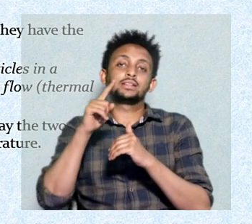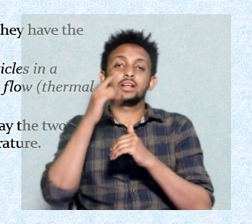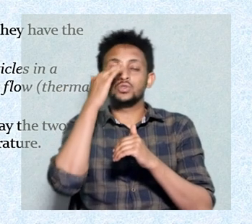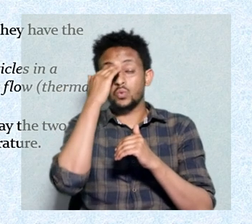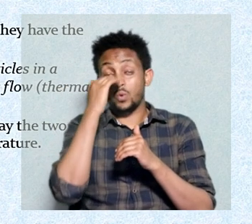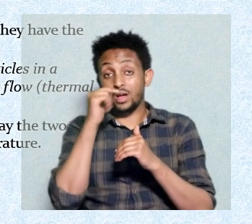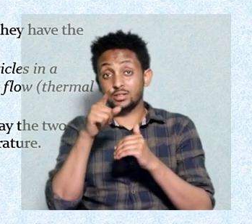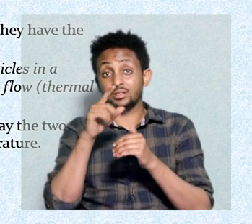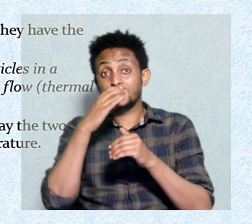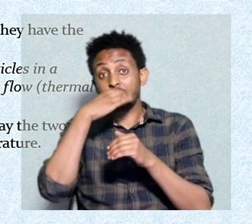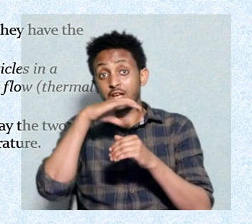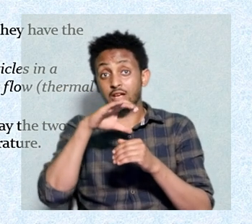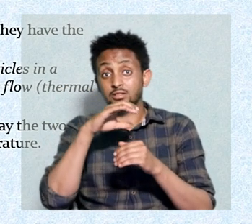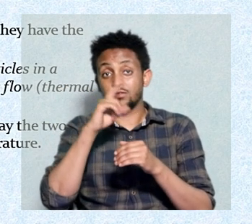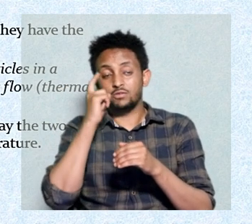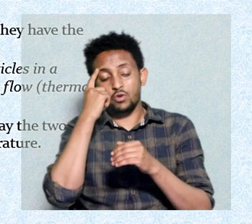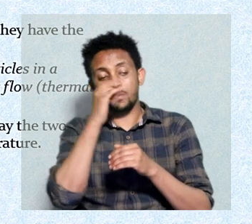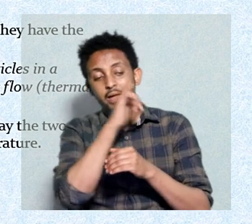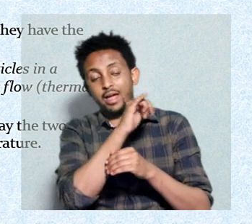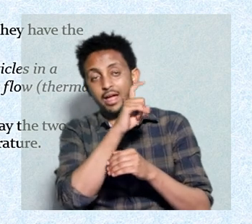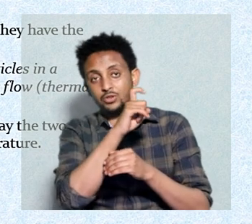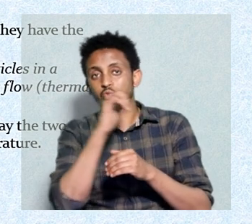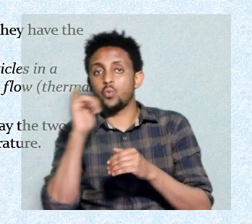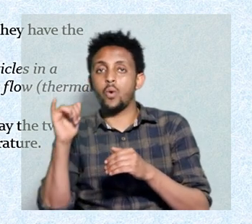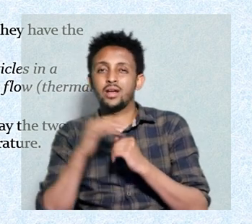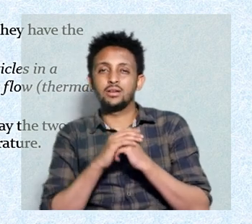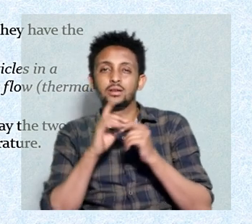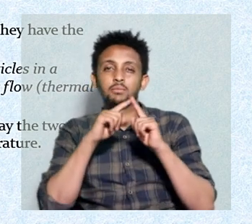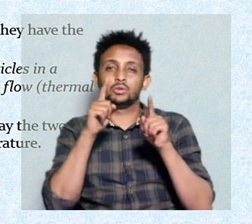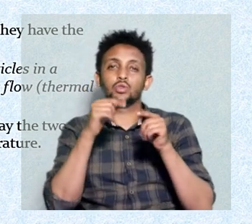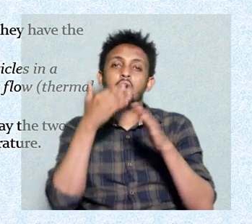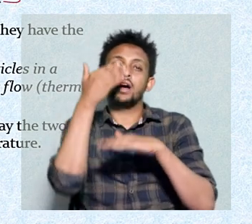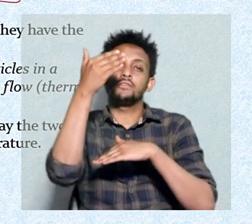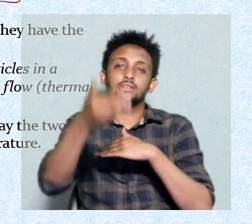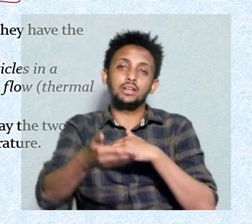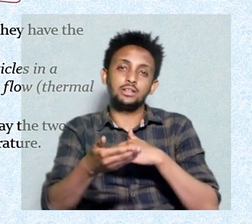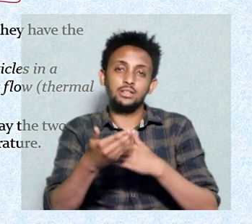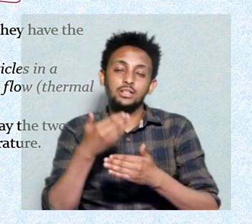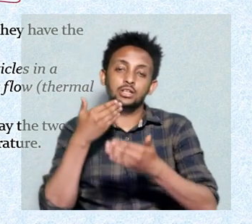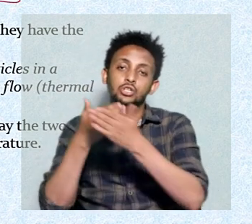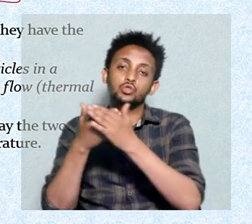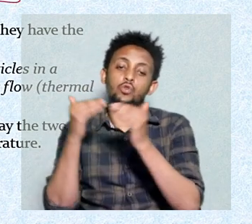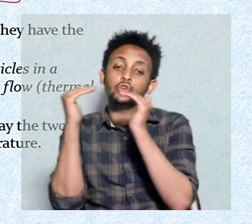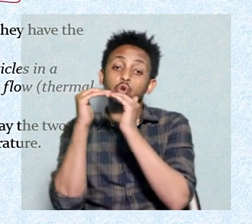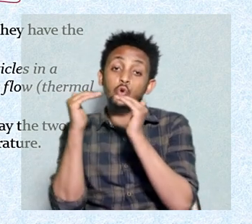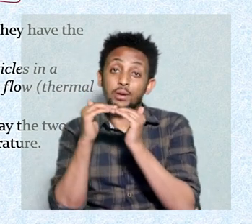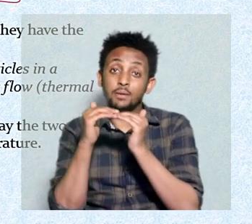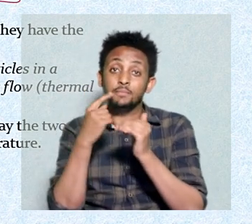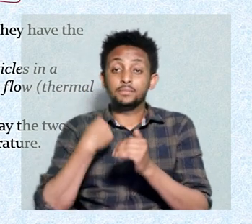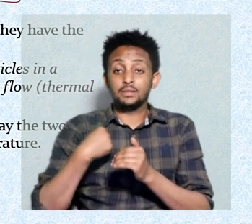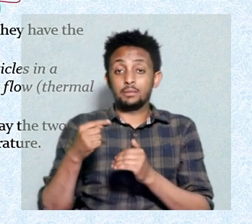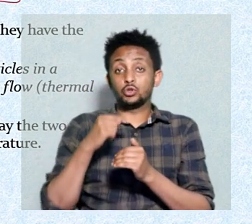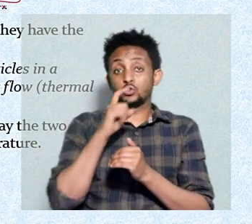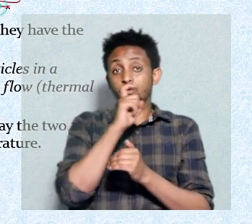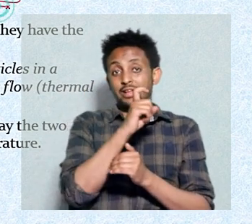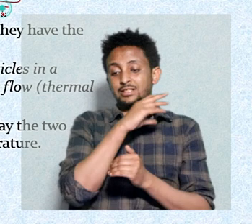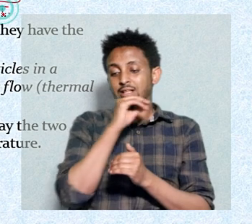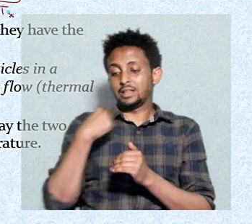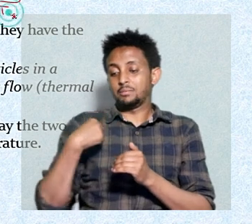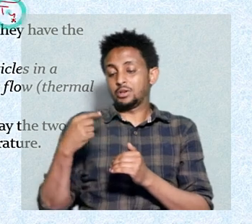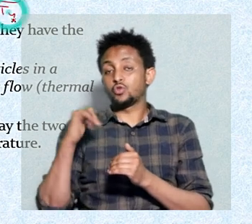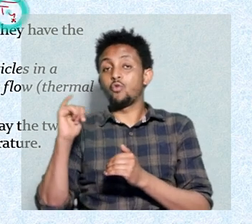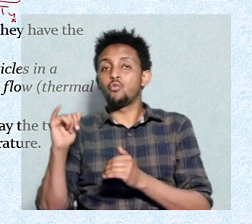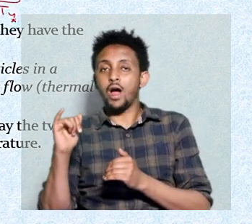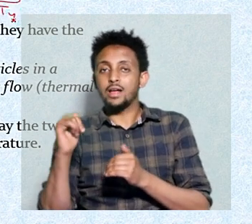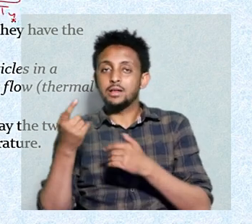that there will be heat flow from X to Y. But soon after, as they reach into equilibrium, the temperature of X and temperature